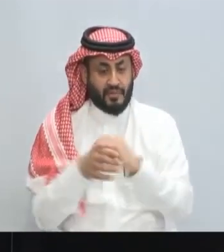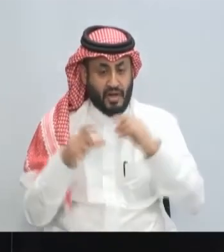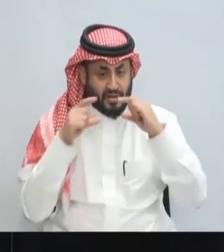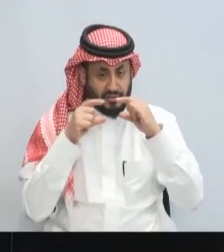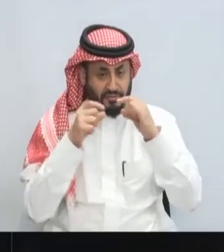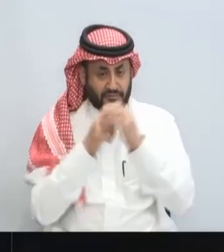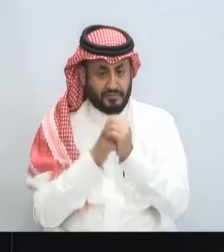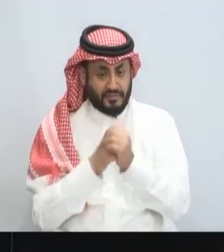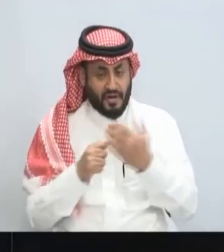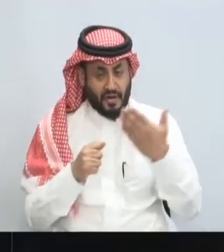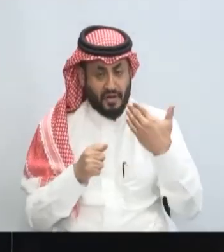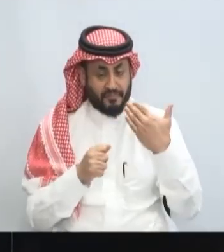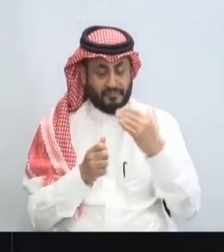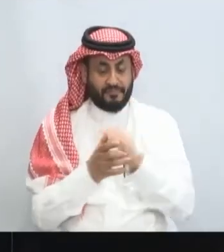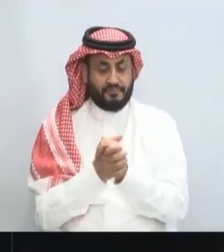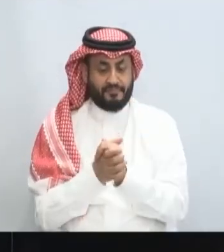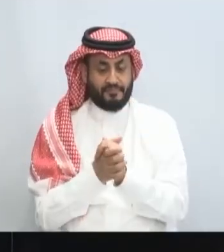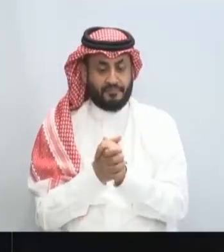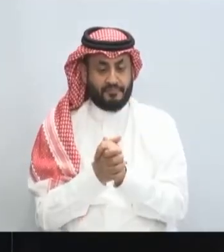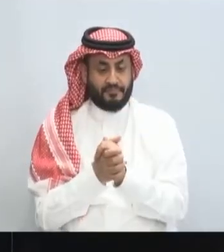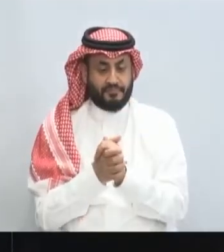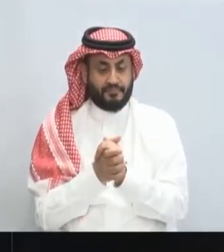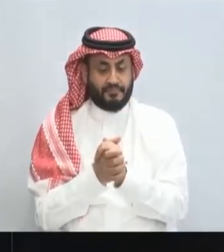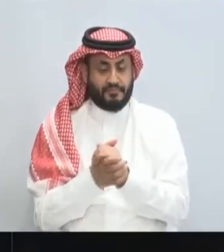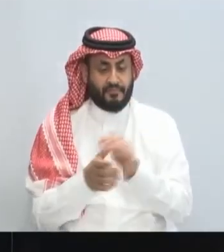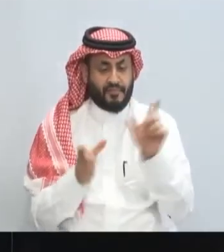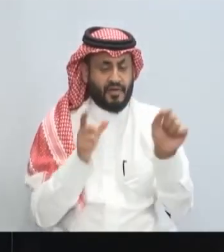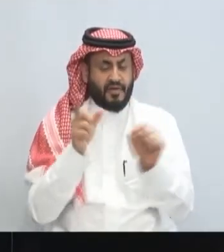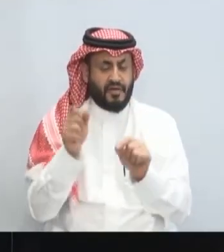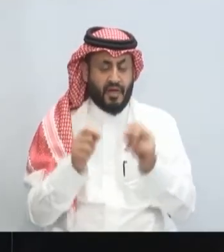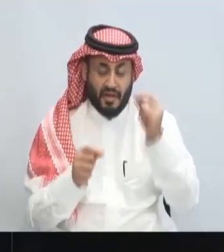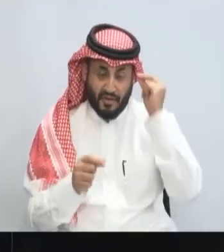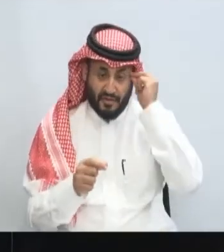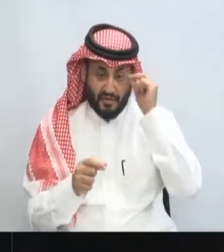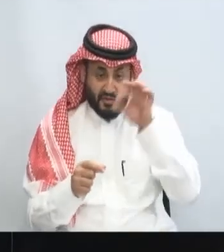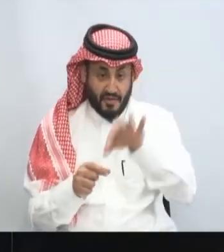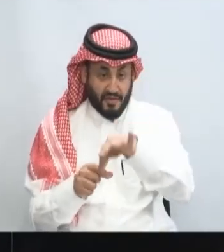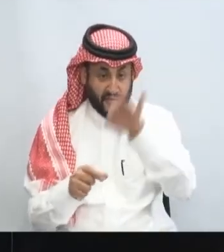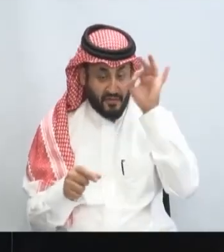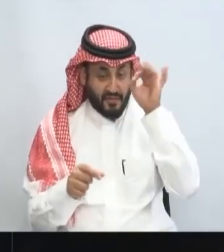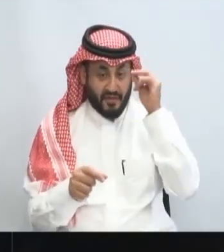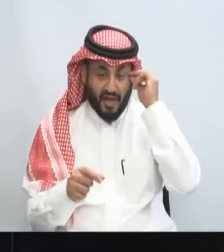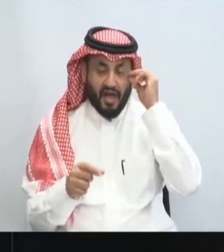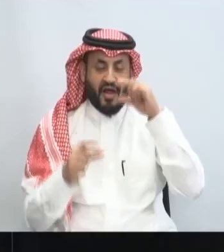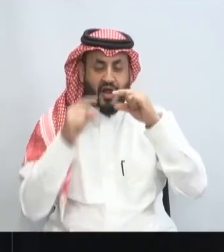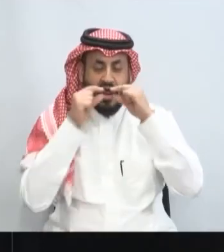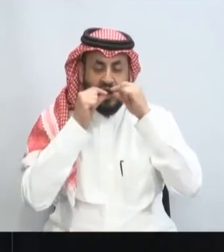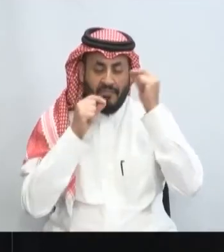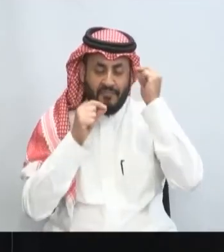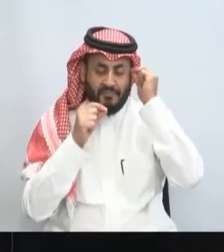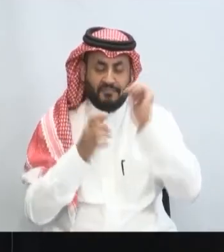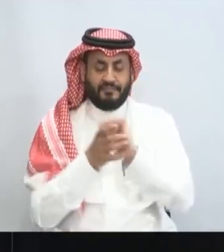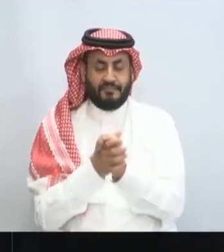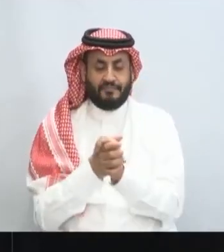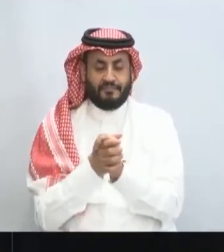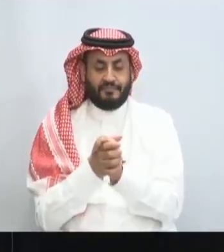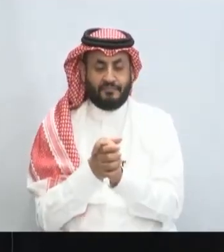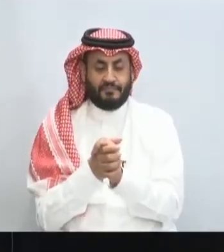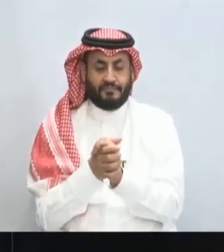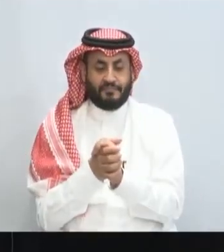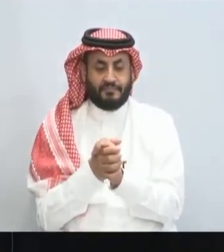Sandwich is hot. So they may figure, or your friend may say, ah, it's a